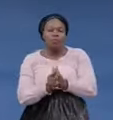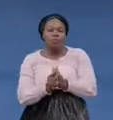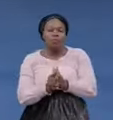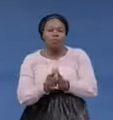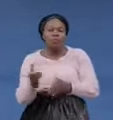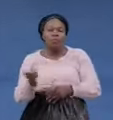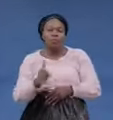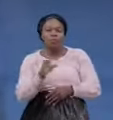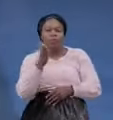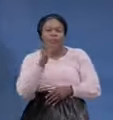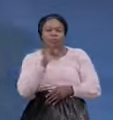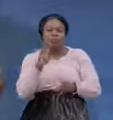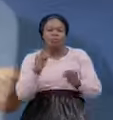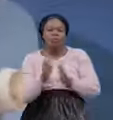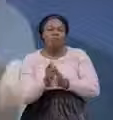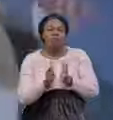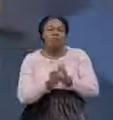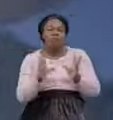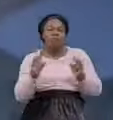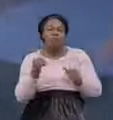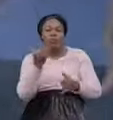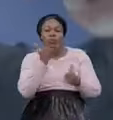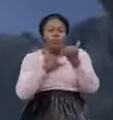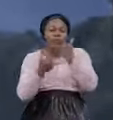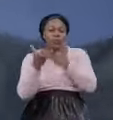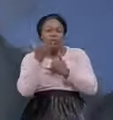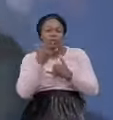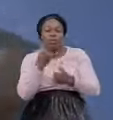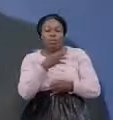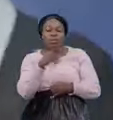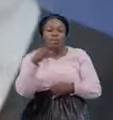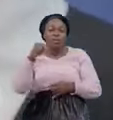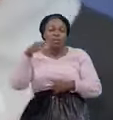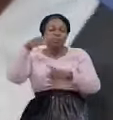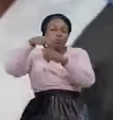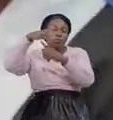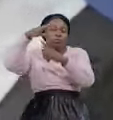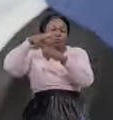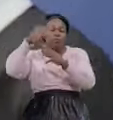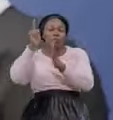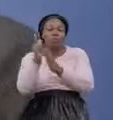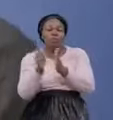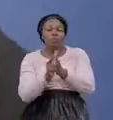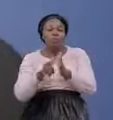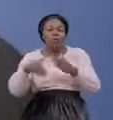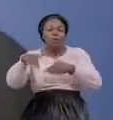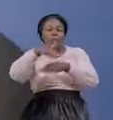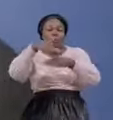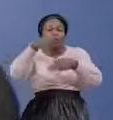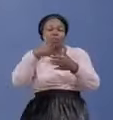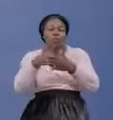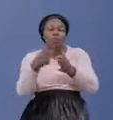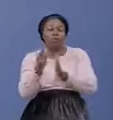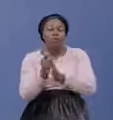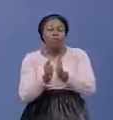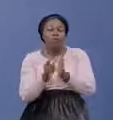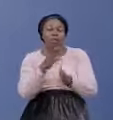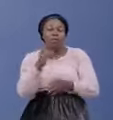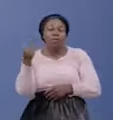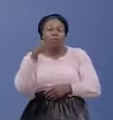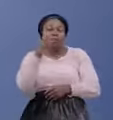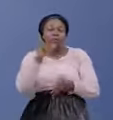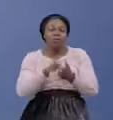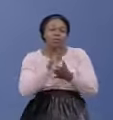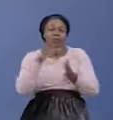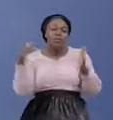our dispensation, the law exists and is supreme above everyone in the nation. And anyone who goes against the law will face the wrath of the